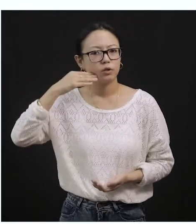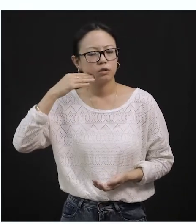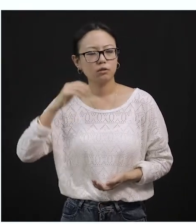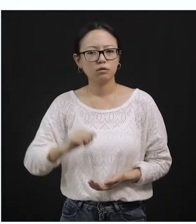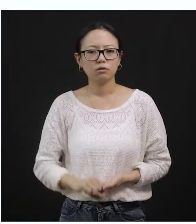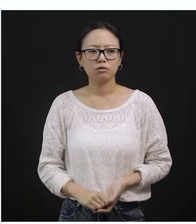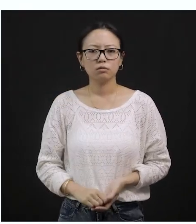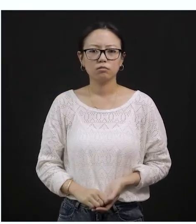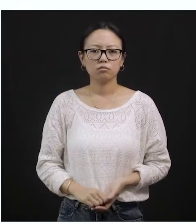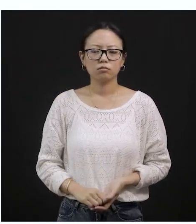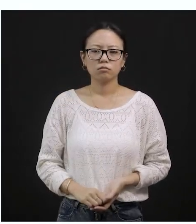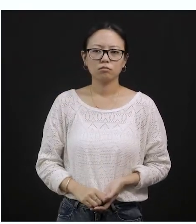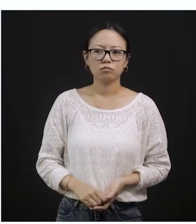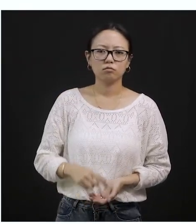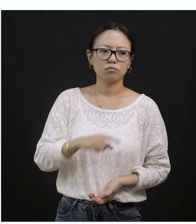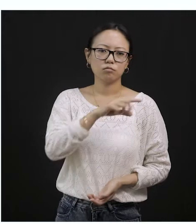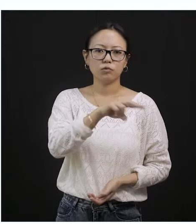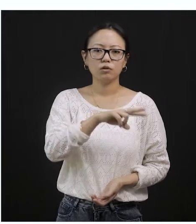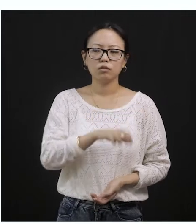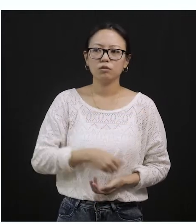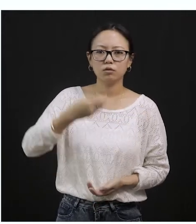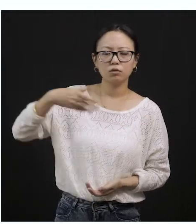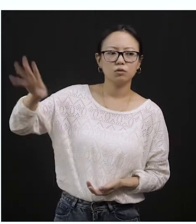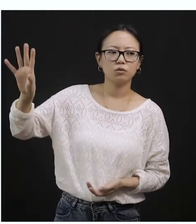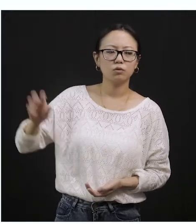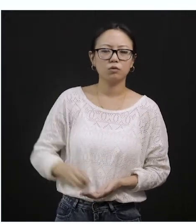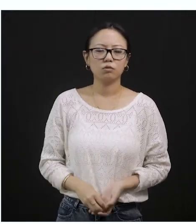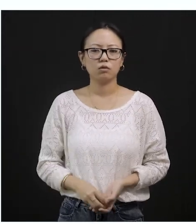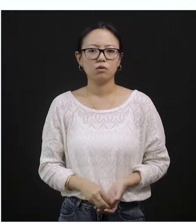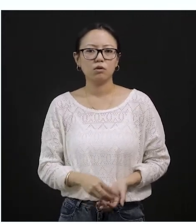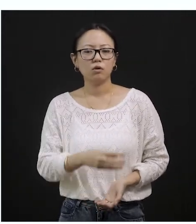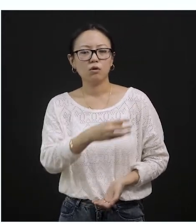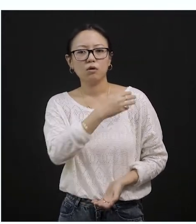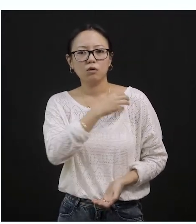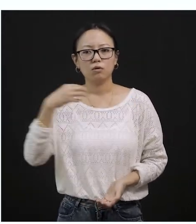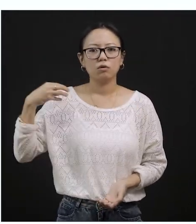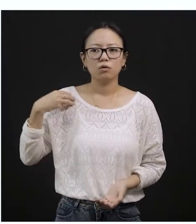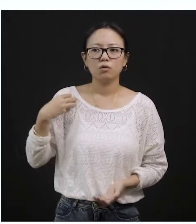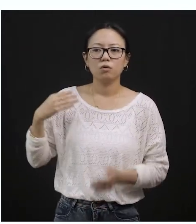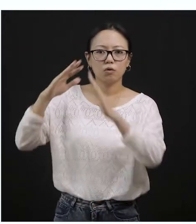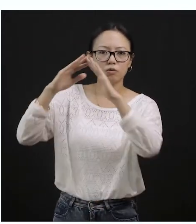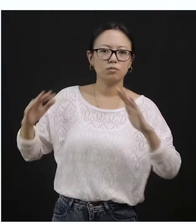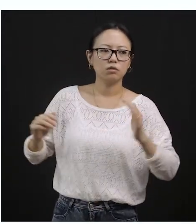They should go to a hospital. They should go to a hospital.